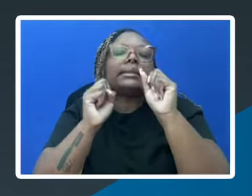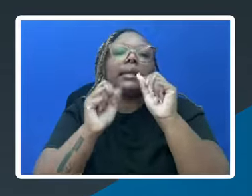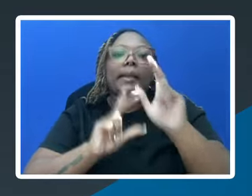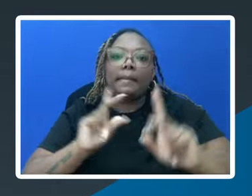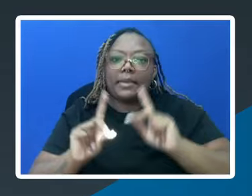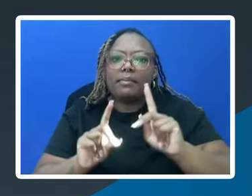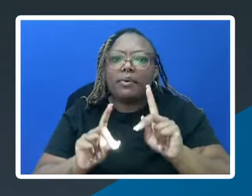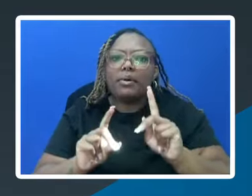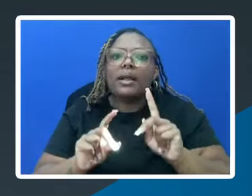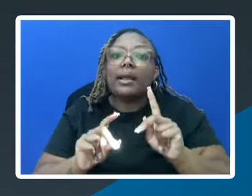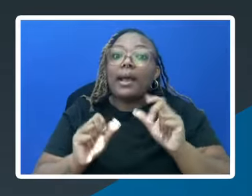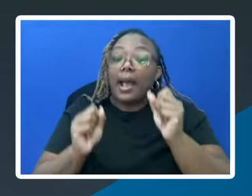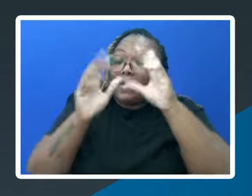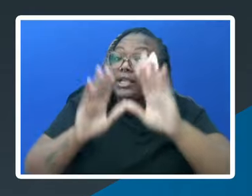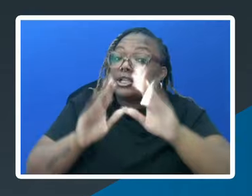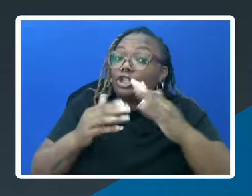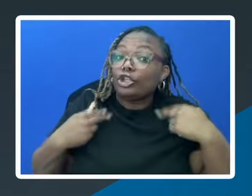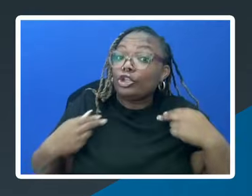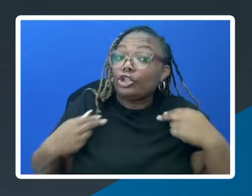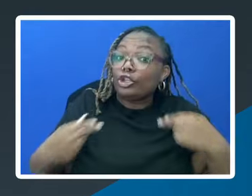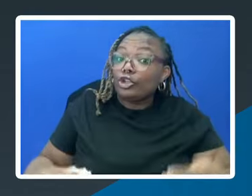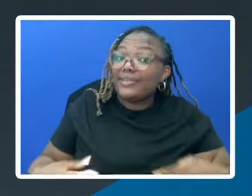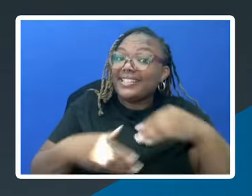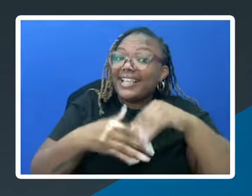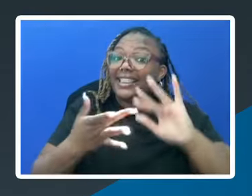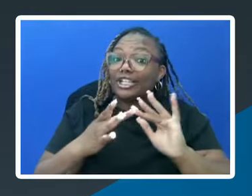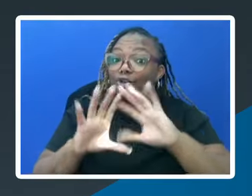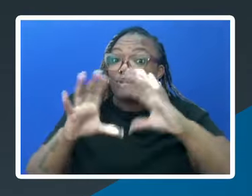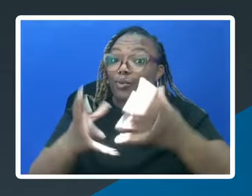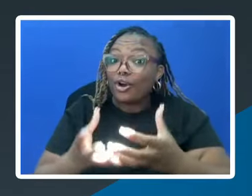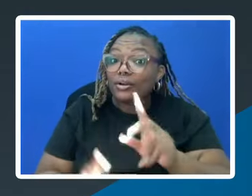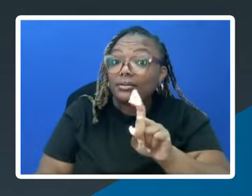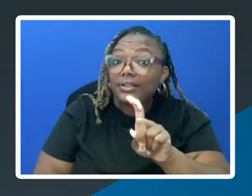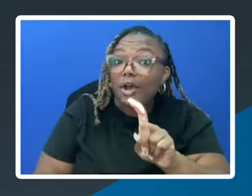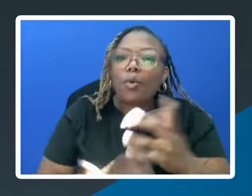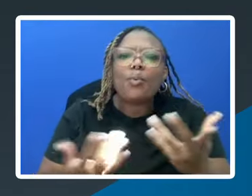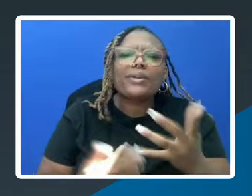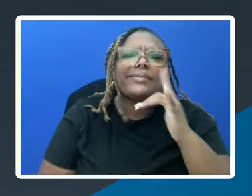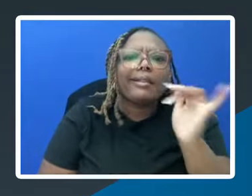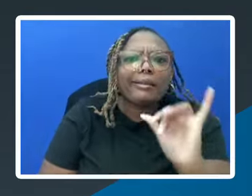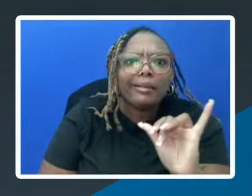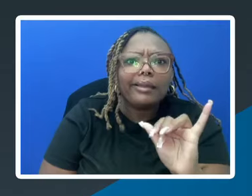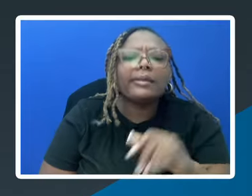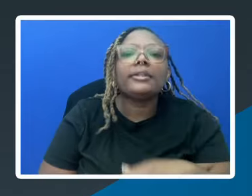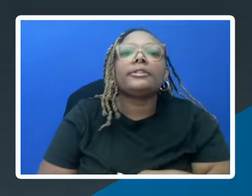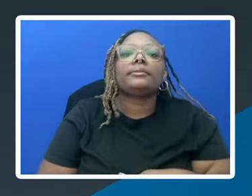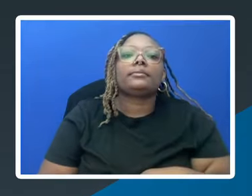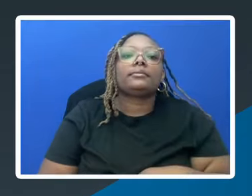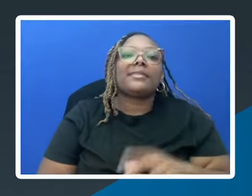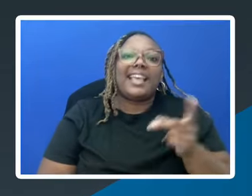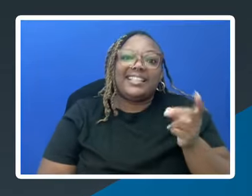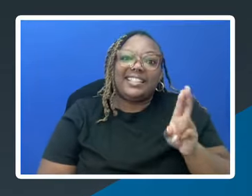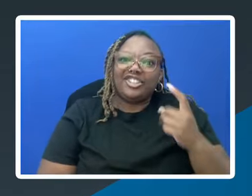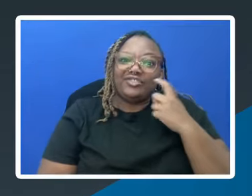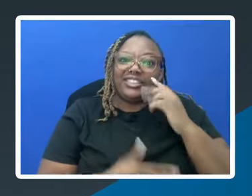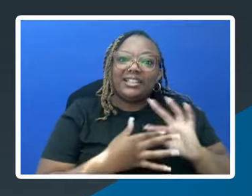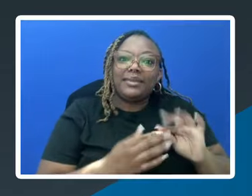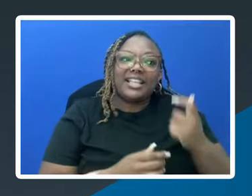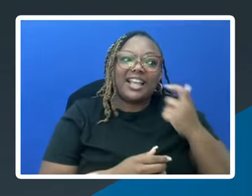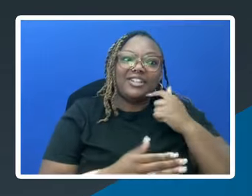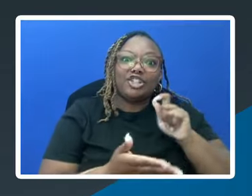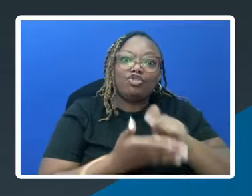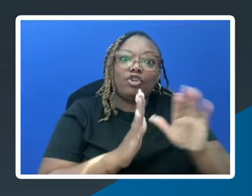humans in a digital world? What does that look like? As Dr. Chisholm just mentioned, I recently wrote a book about this called Digital for